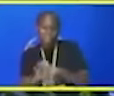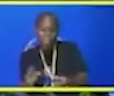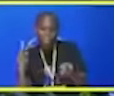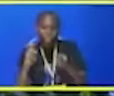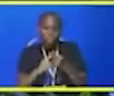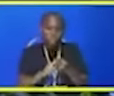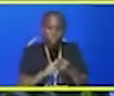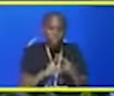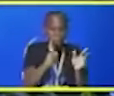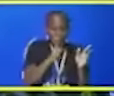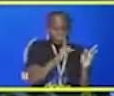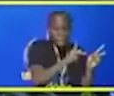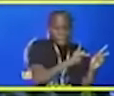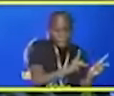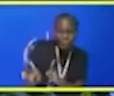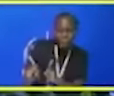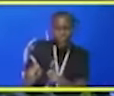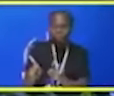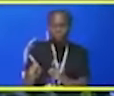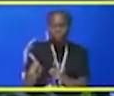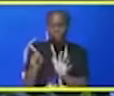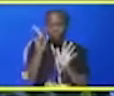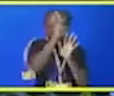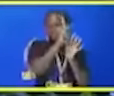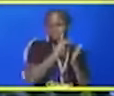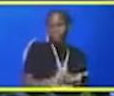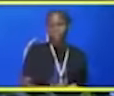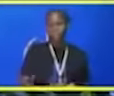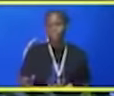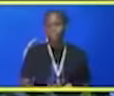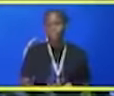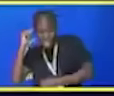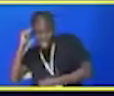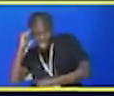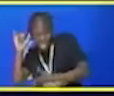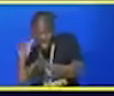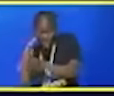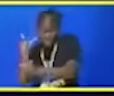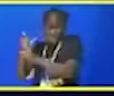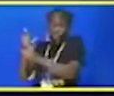Say a mystery. The mysteries of the kingdom